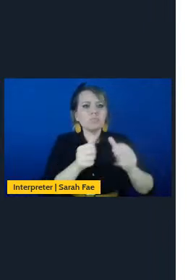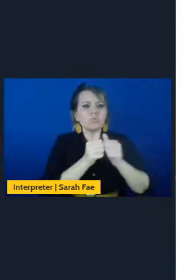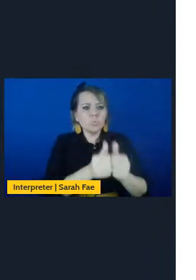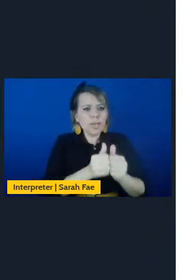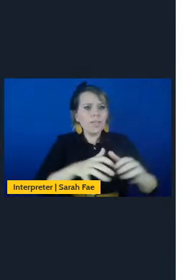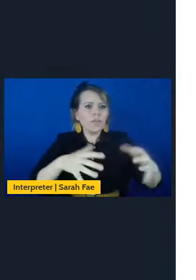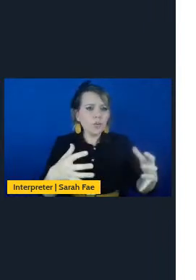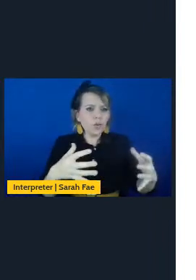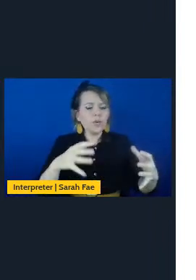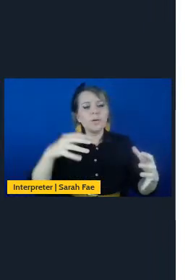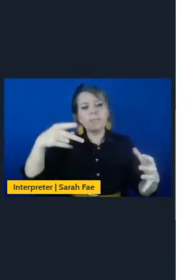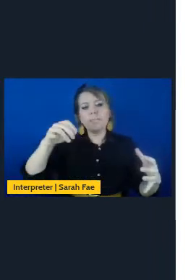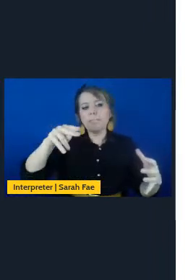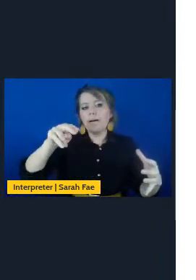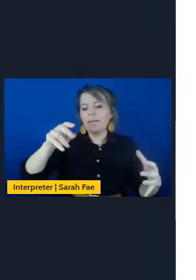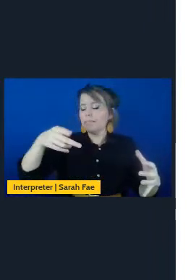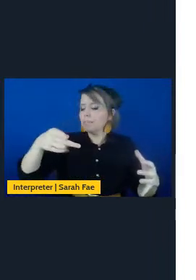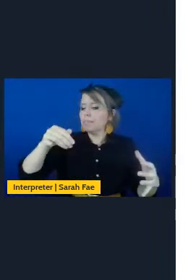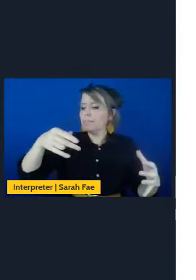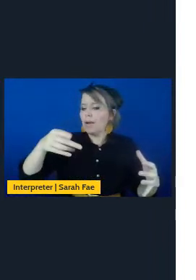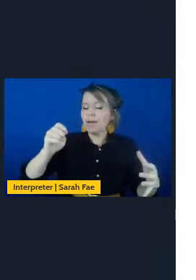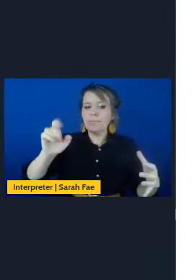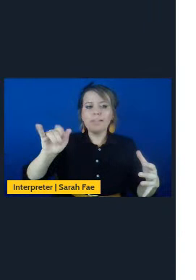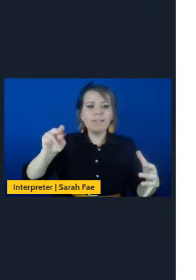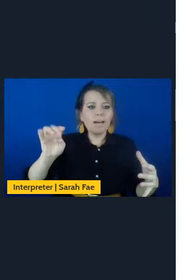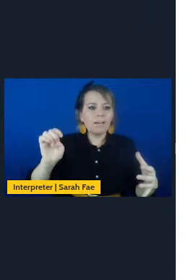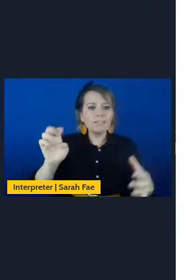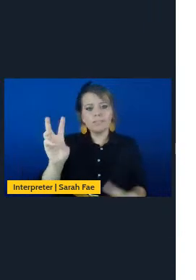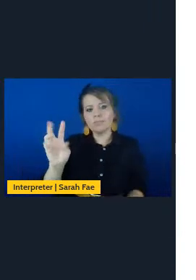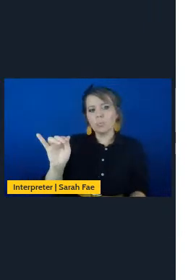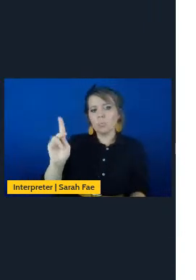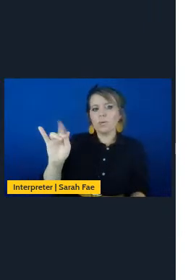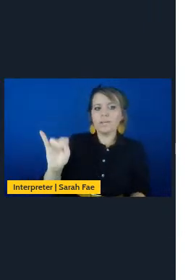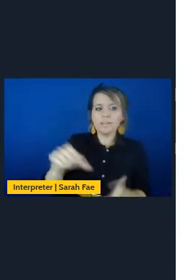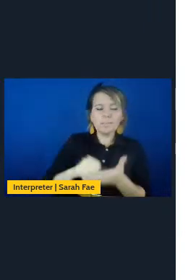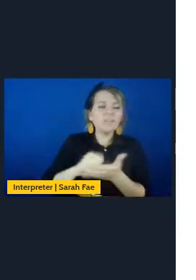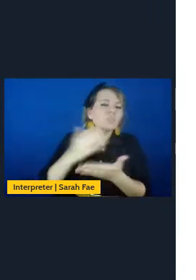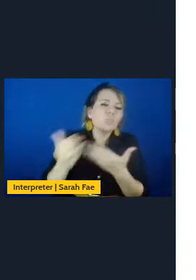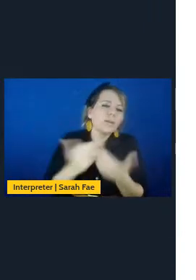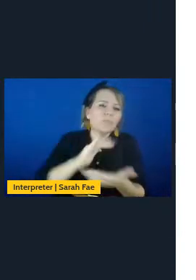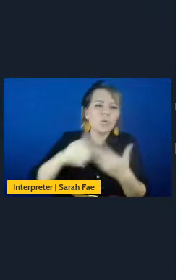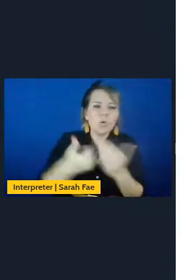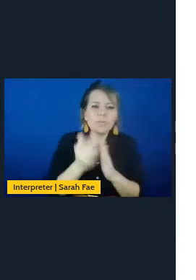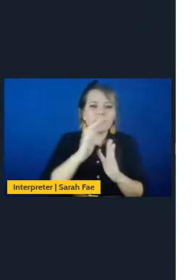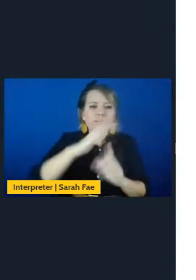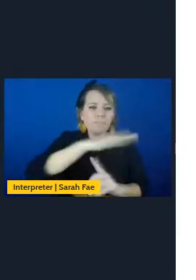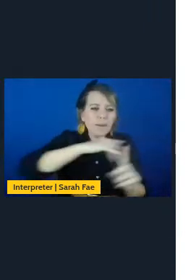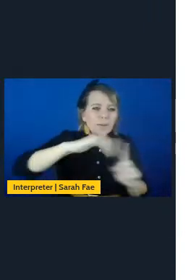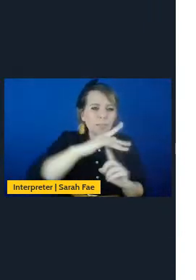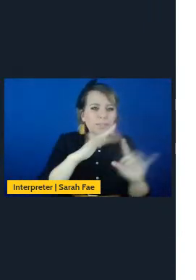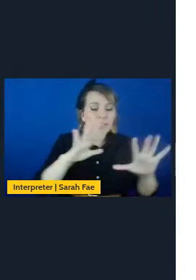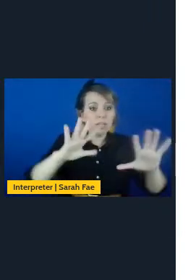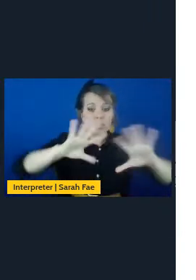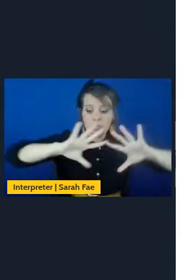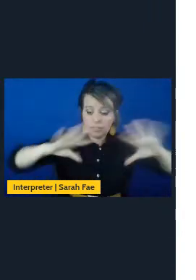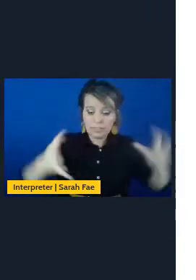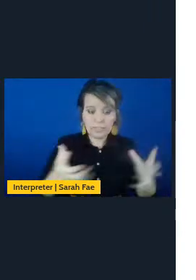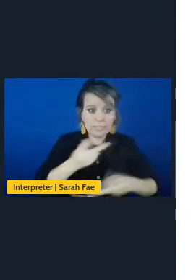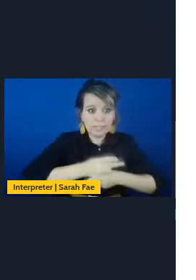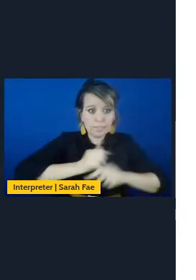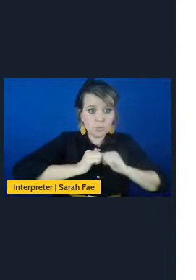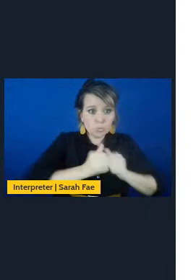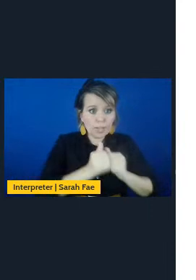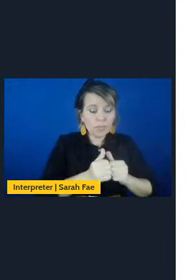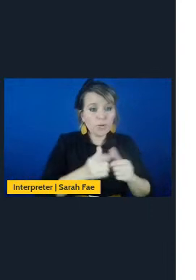wiki page, the environments, access to those environments, such that we can relatively easily to give it to someone else. And